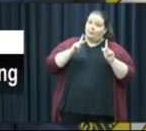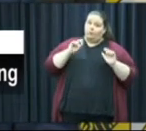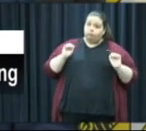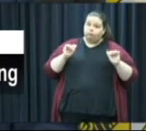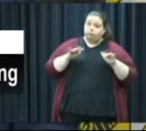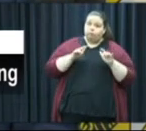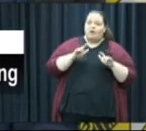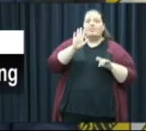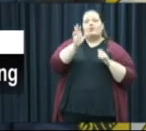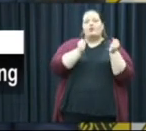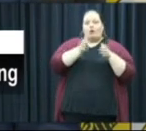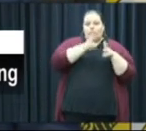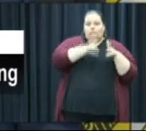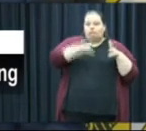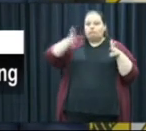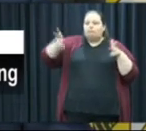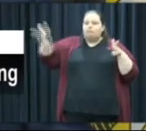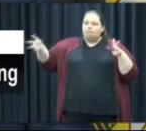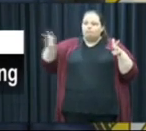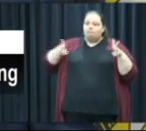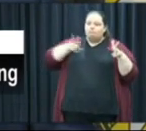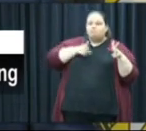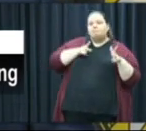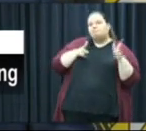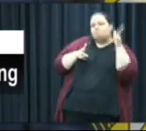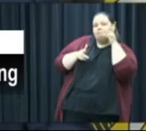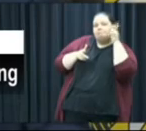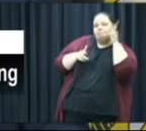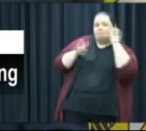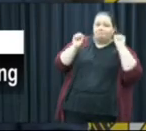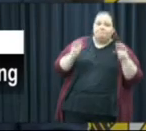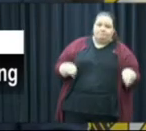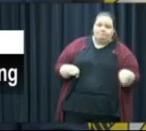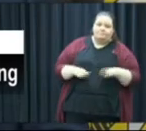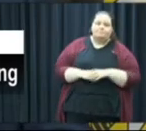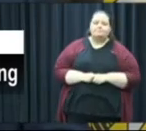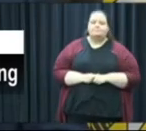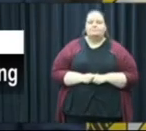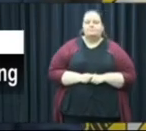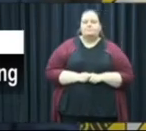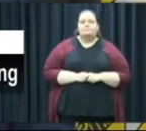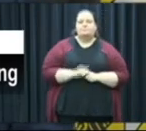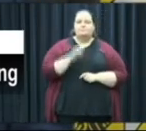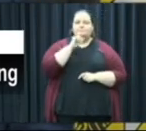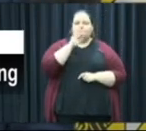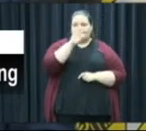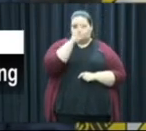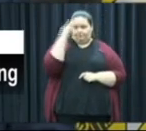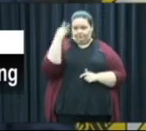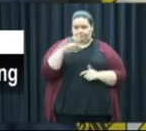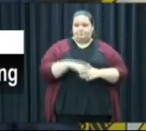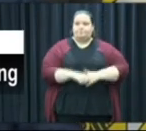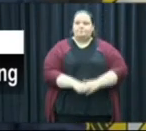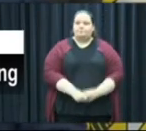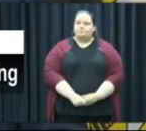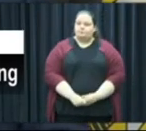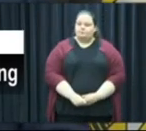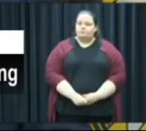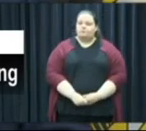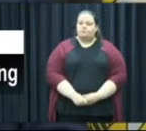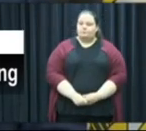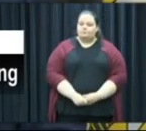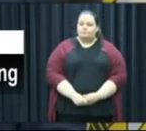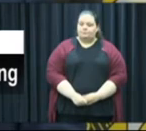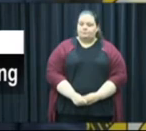tous heureux que le Nouveau-Brunswick ait réalisé assez de progrès pour nous